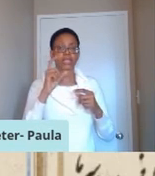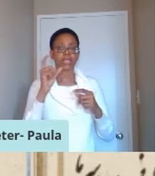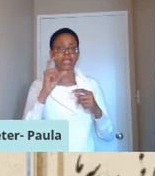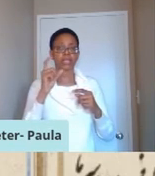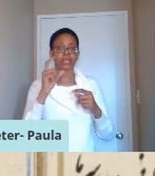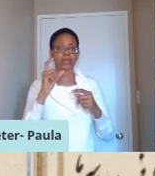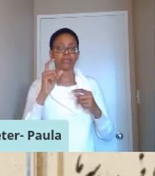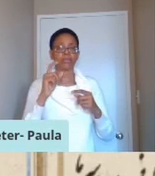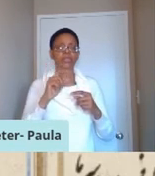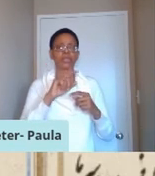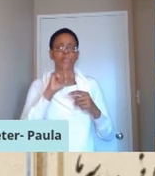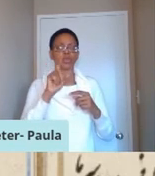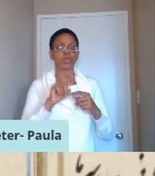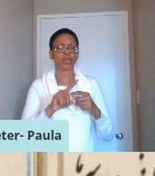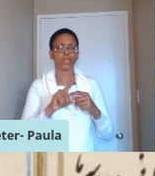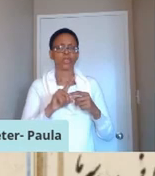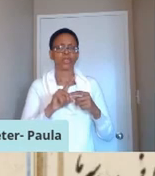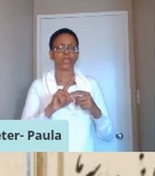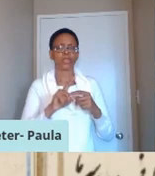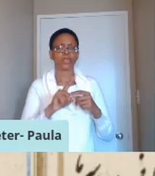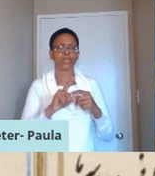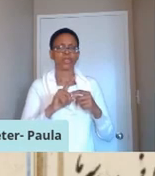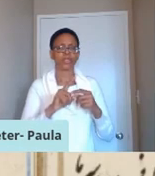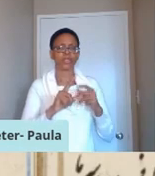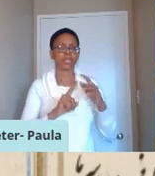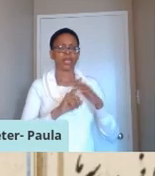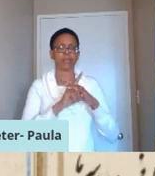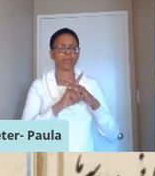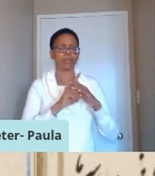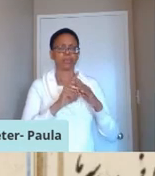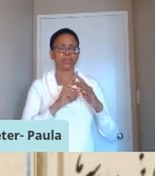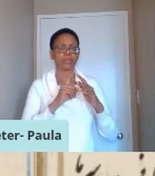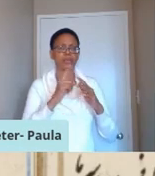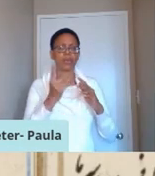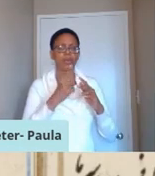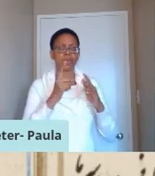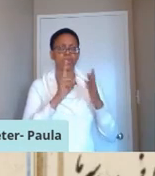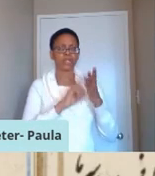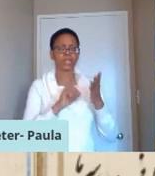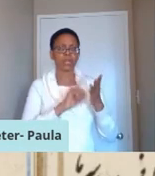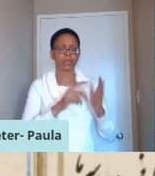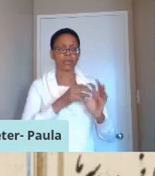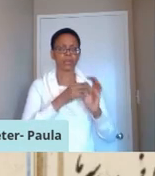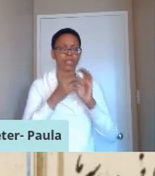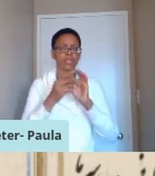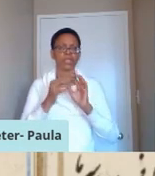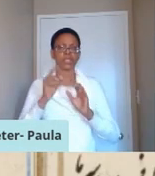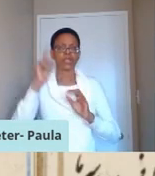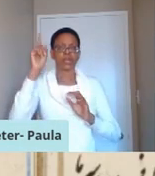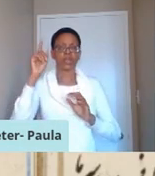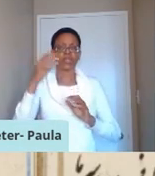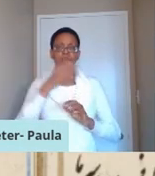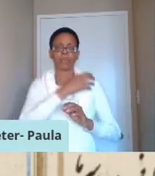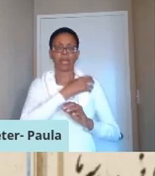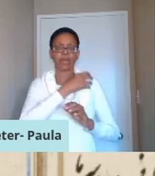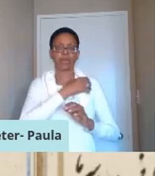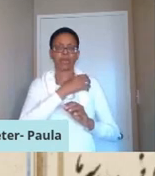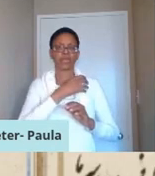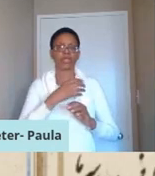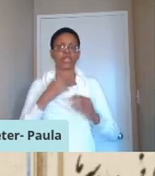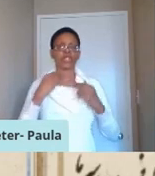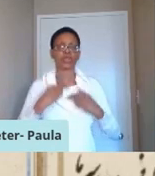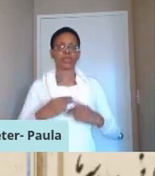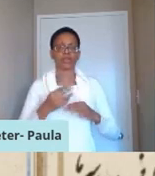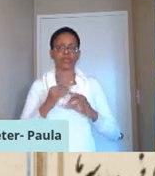such questions have always been examined in relation to God's power, human freedom, human will,